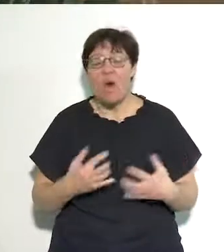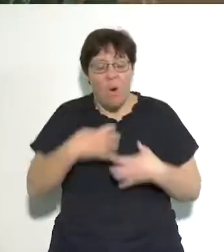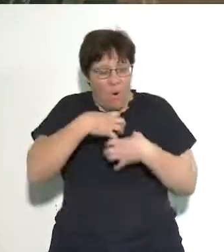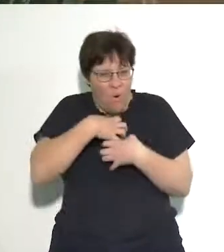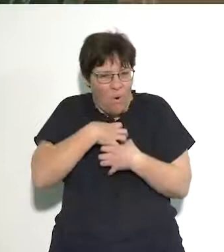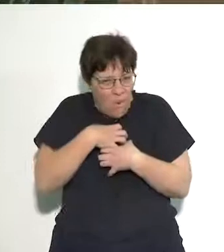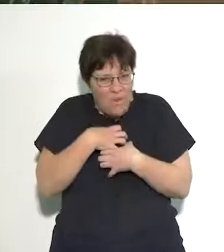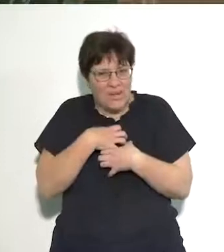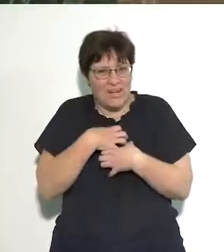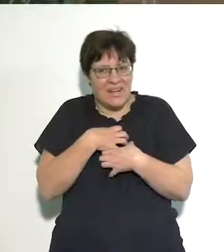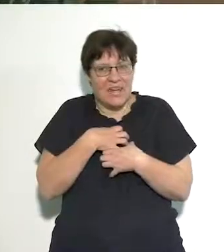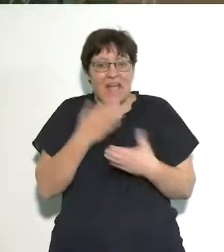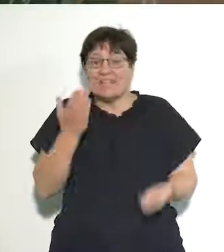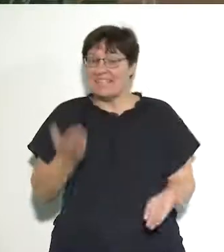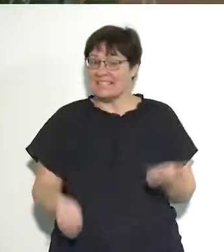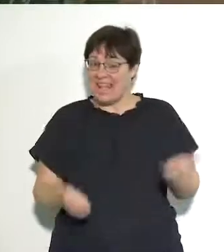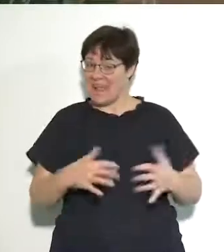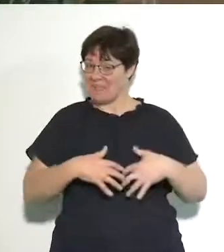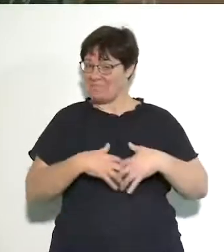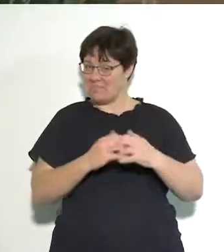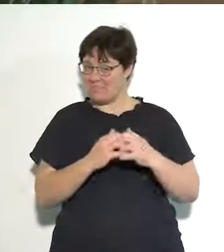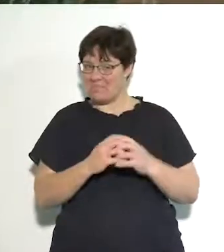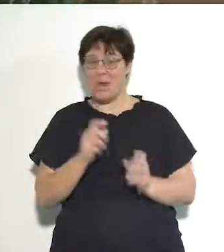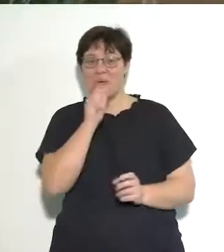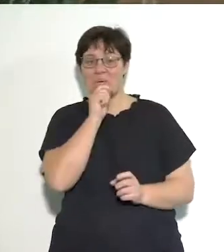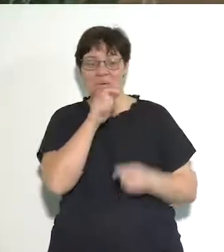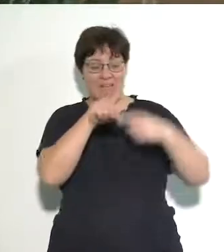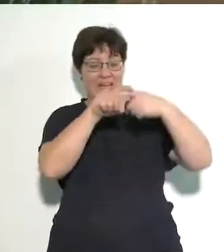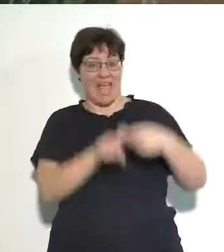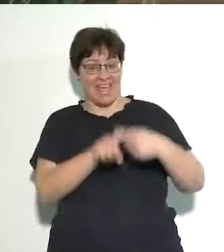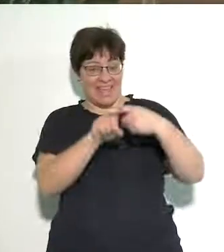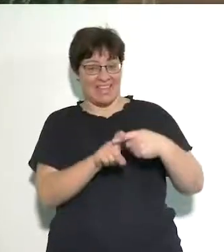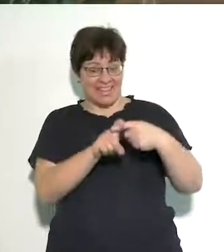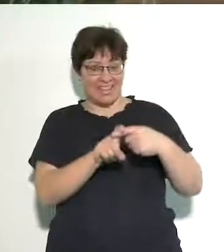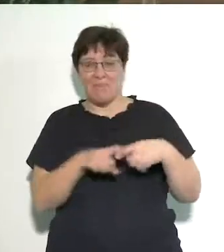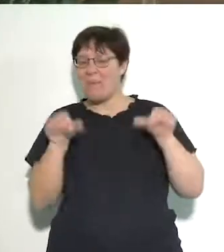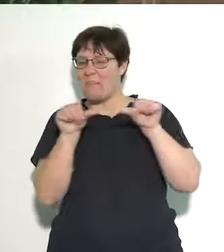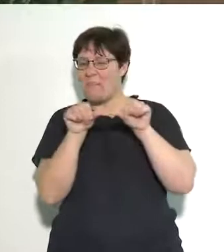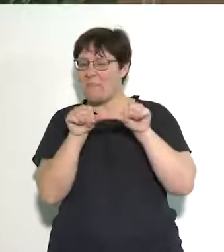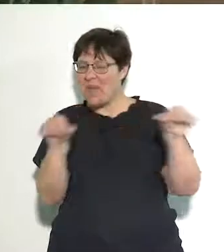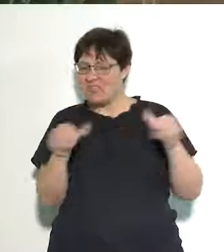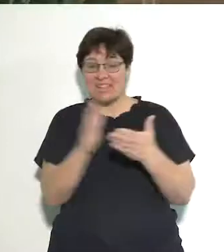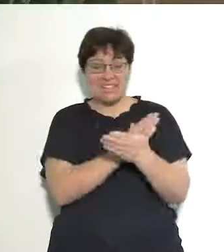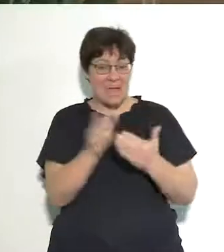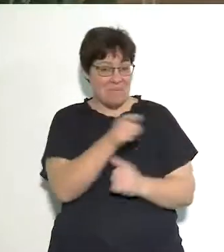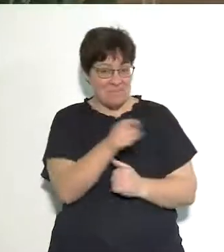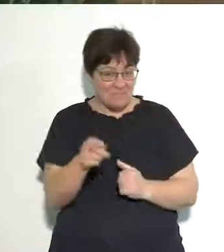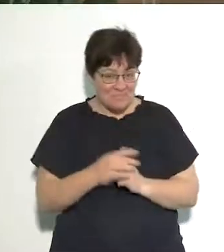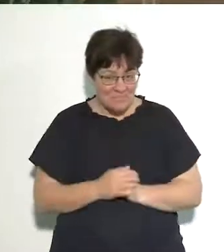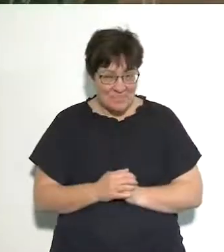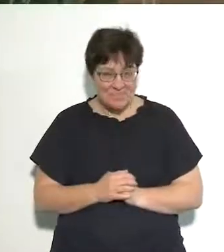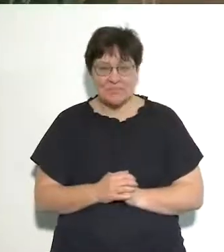going to make our very own scale using a hanger, and we are going to measure some